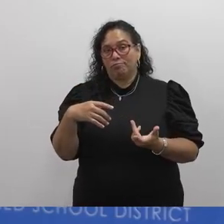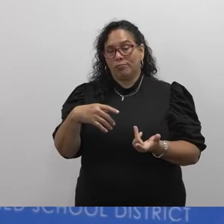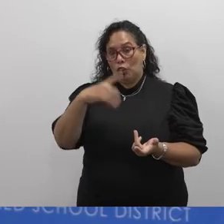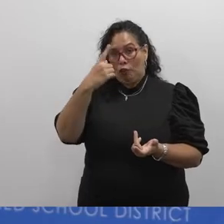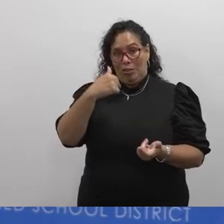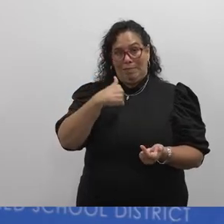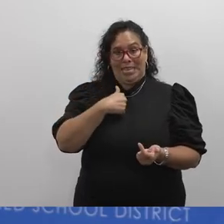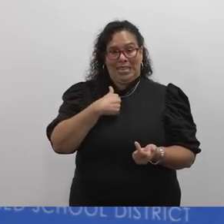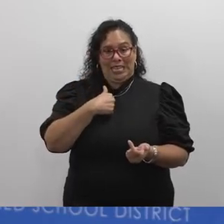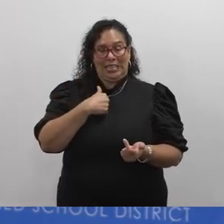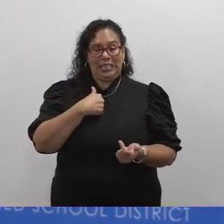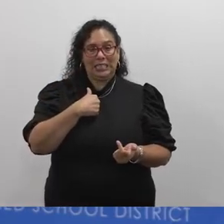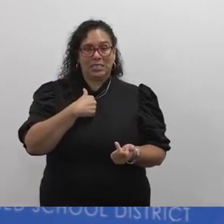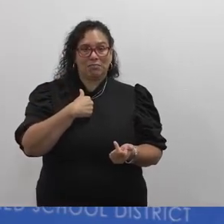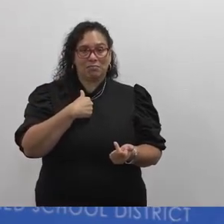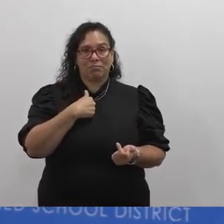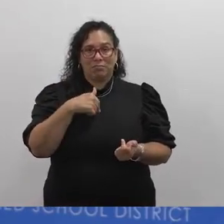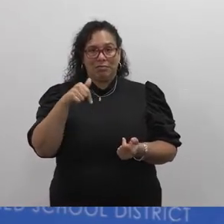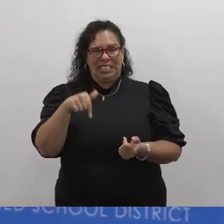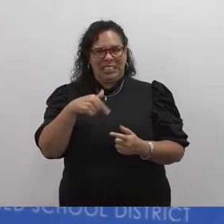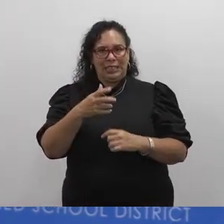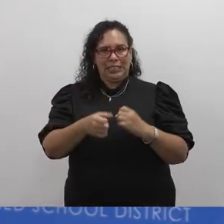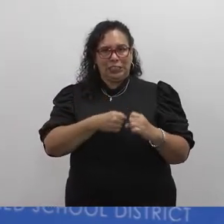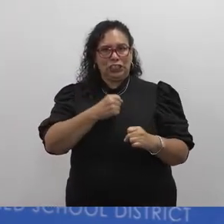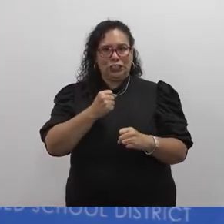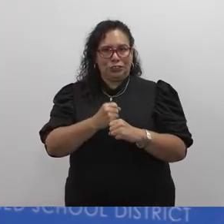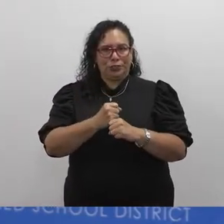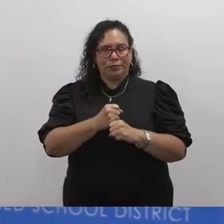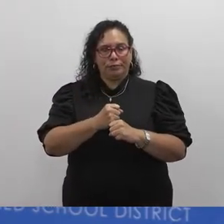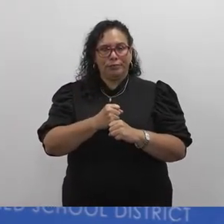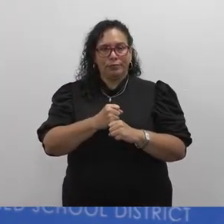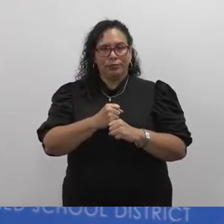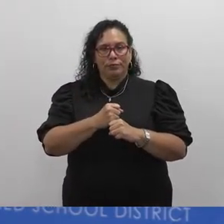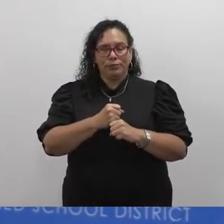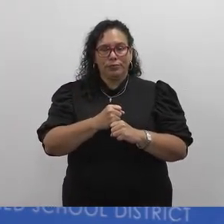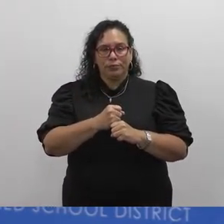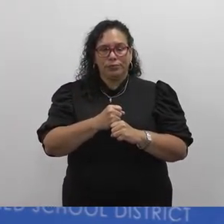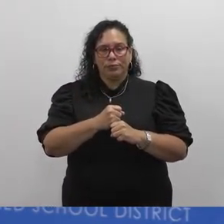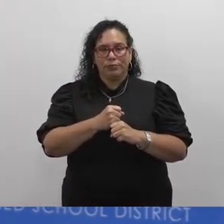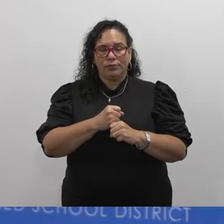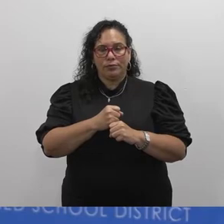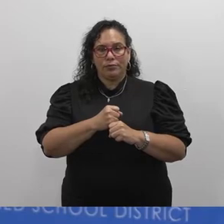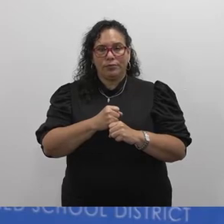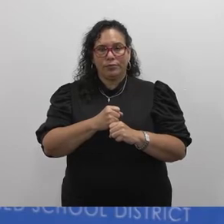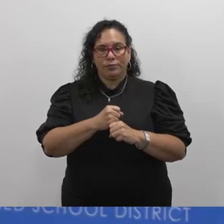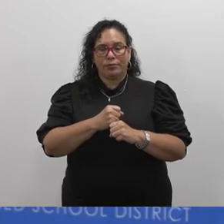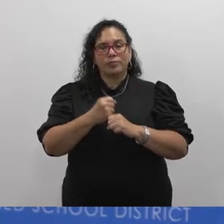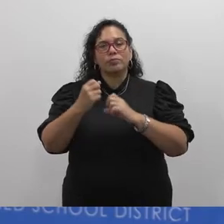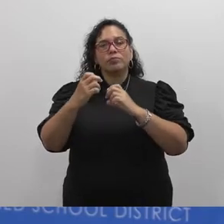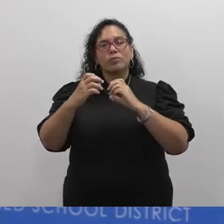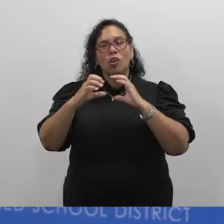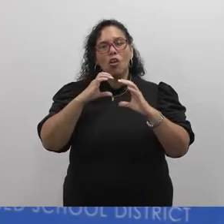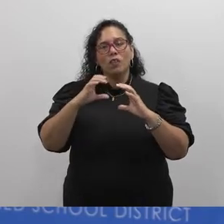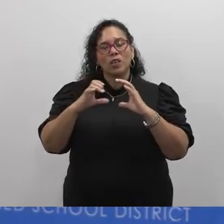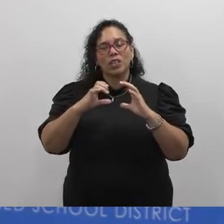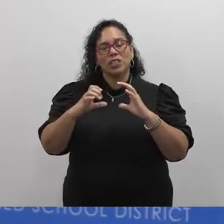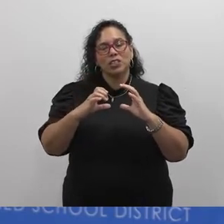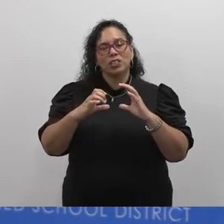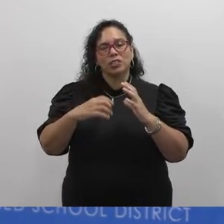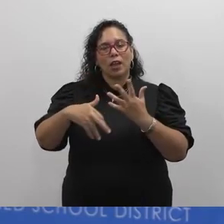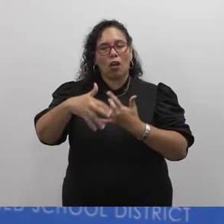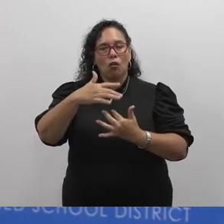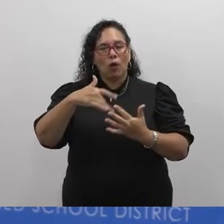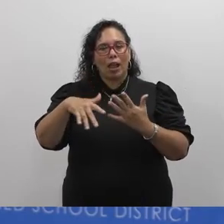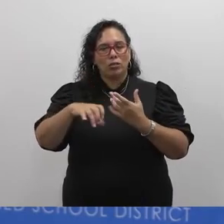four aspects of this coming year, and you highlighted on a couple of them, is conversations around